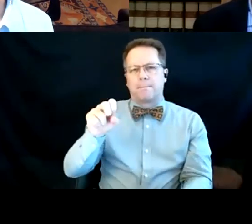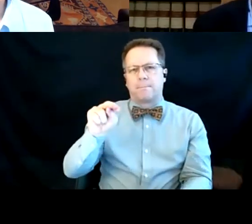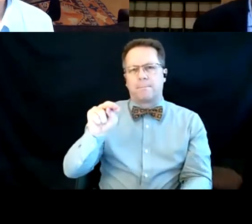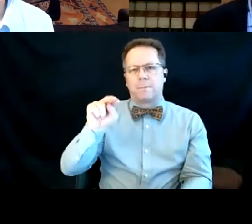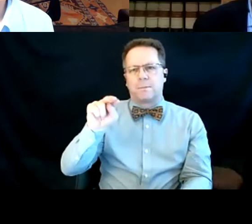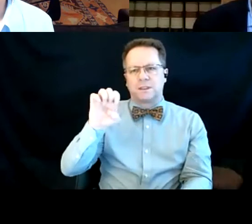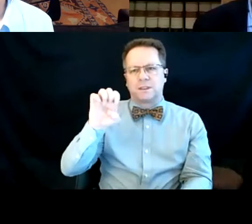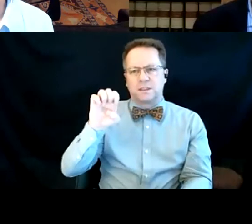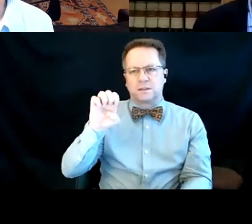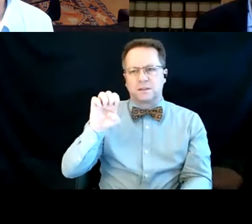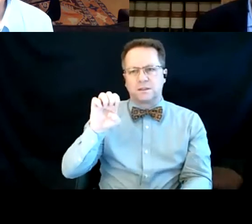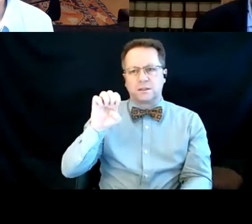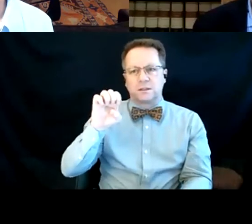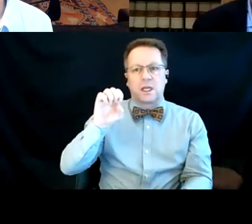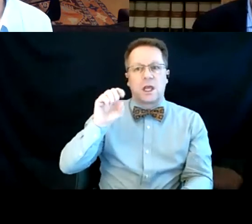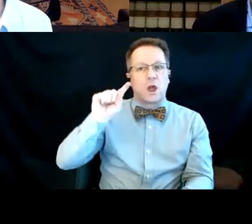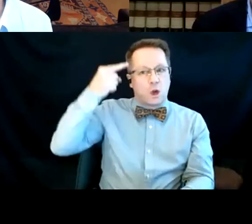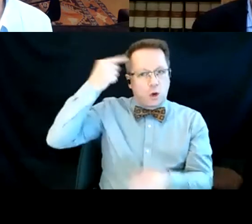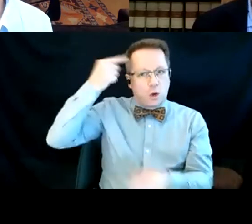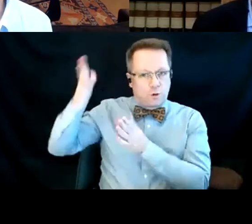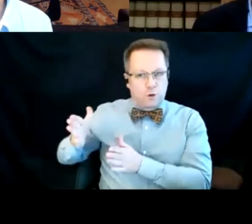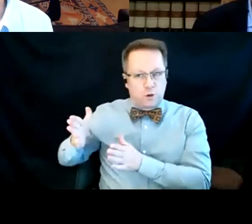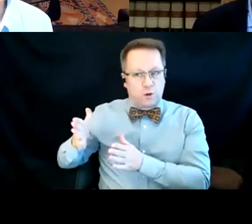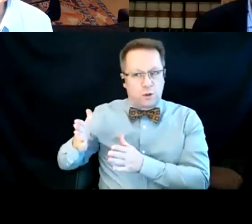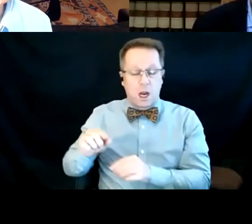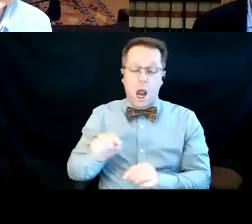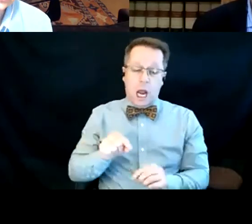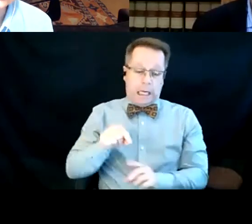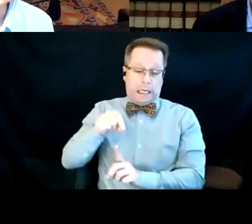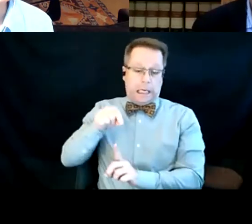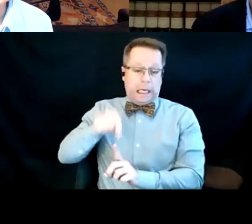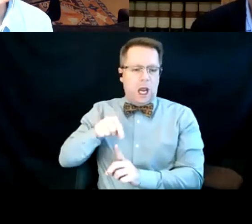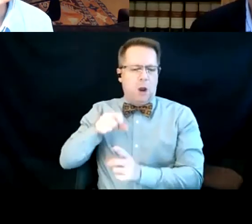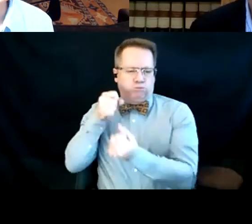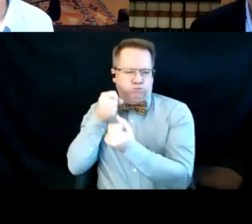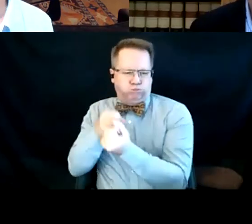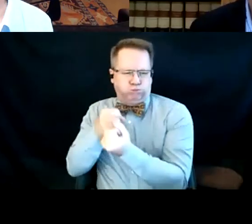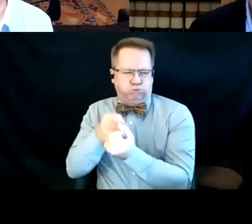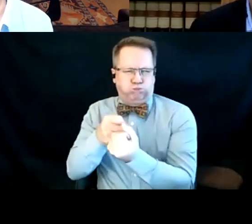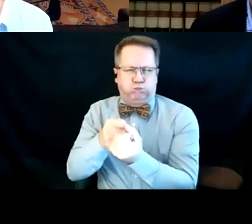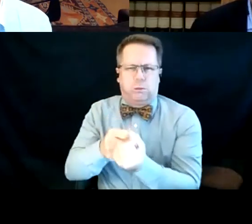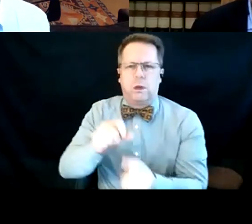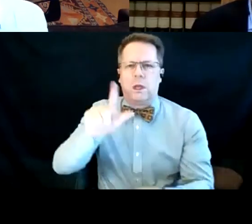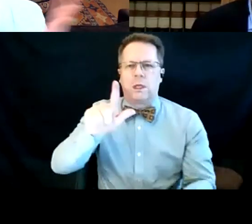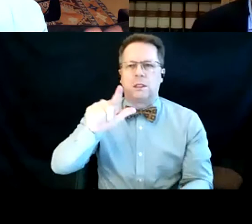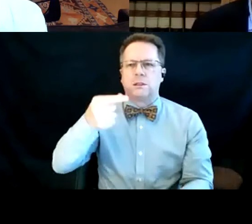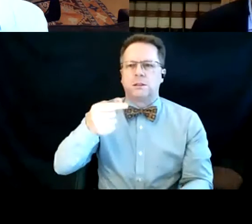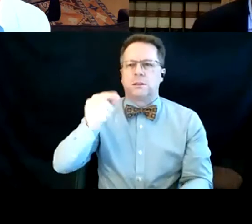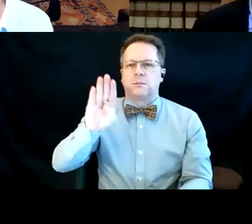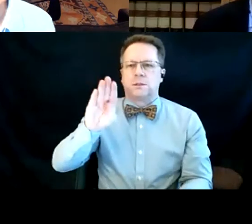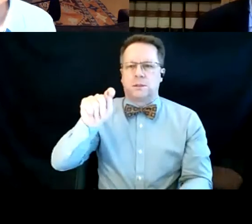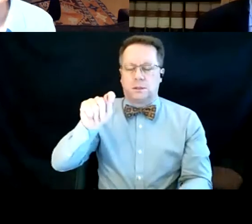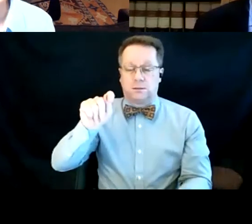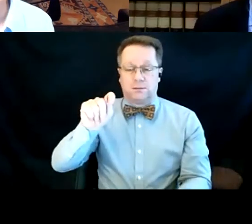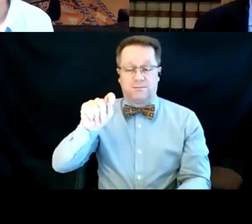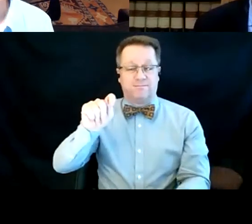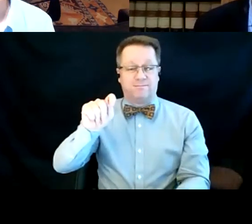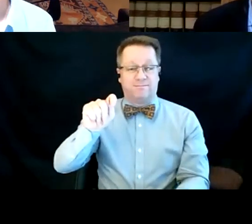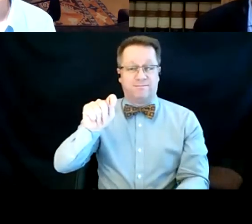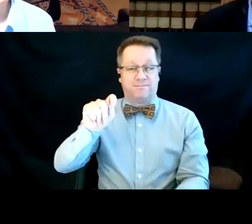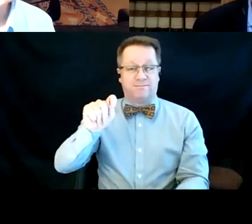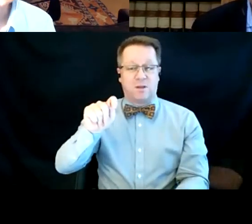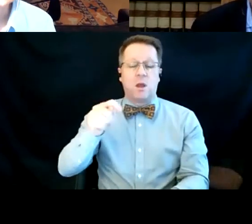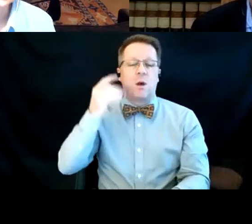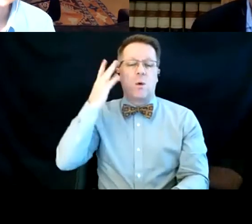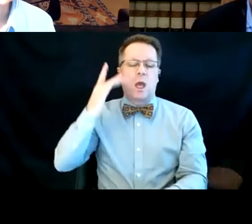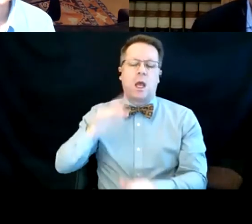really active state in terms of opposing anti-LGBT measures. And a bunch of that was driven by businesses. So I don't know who all of you are, but